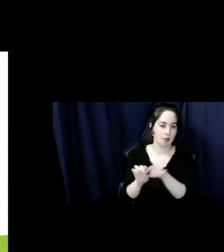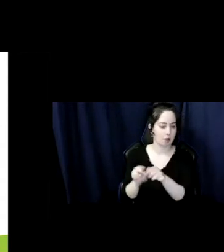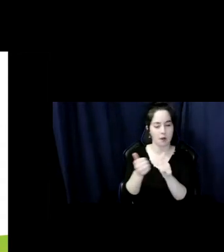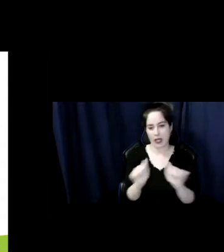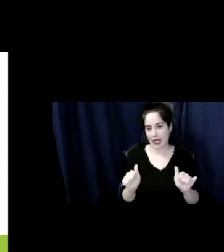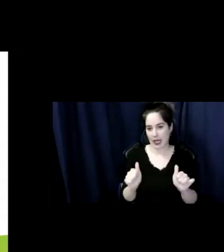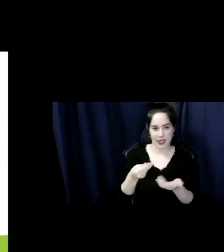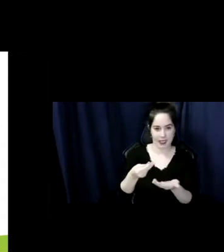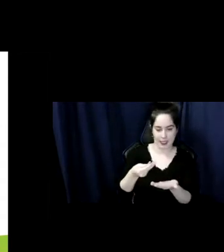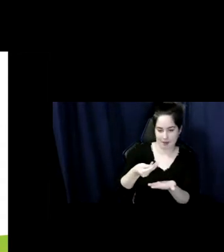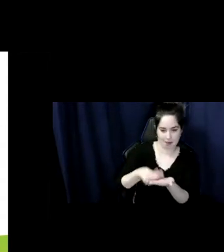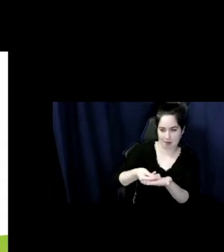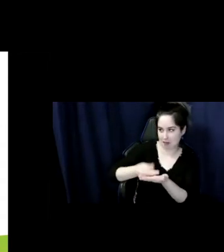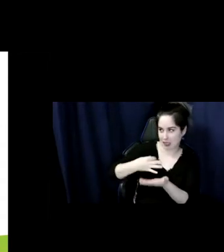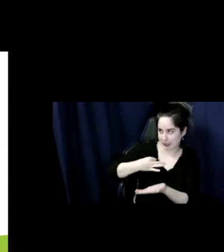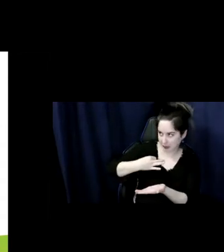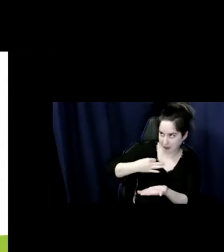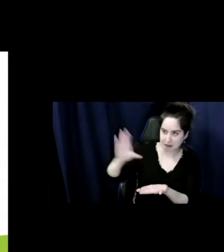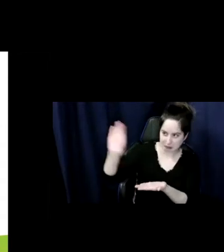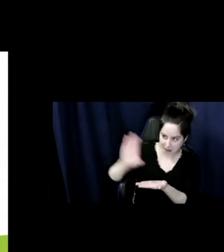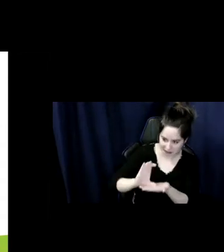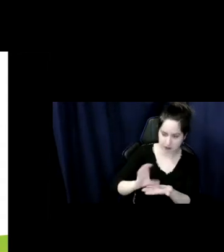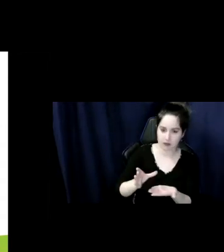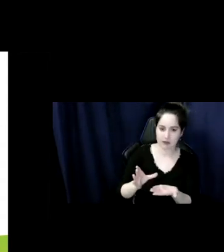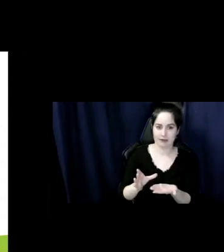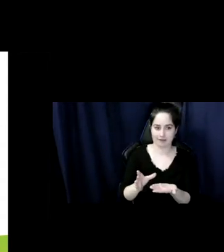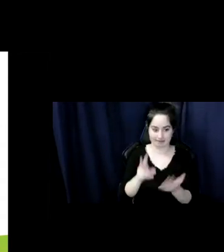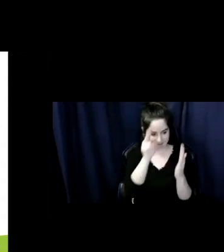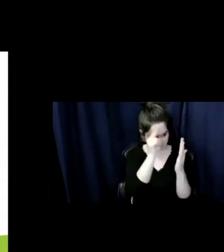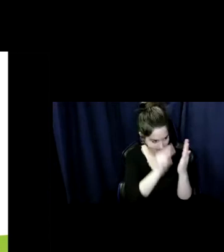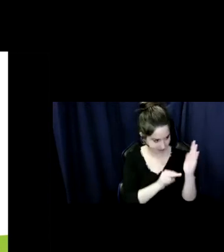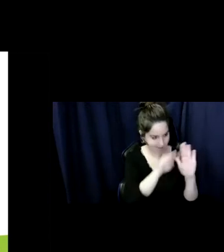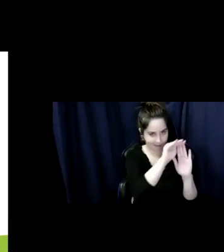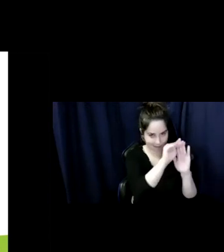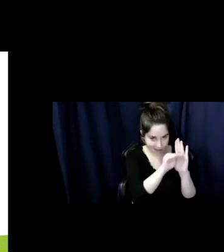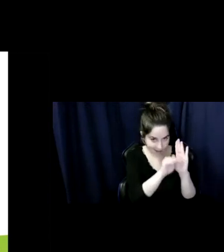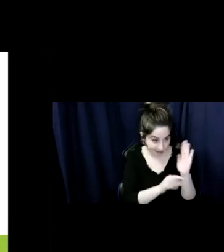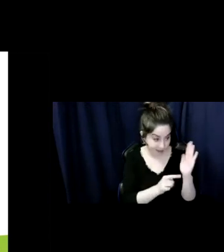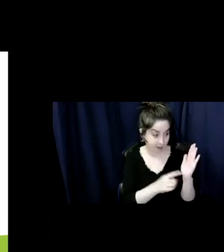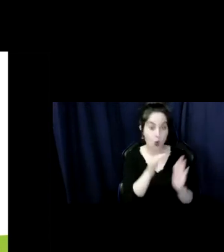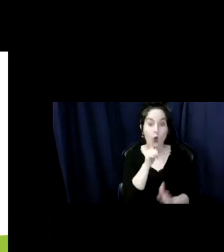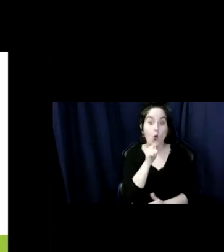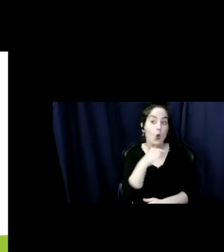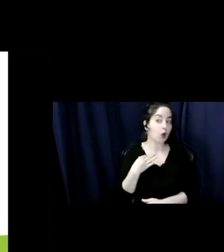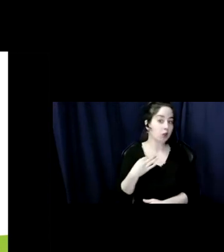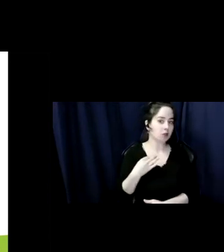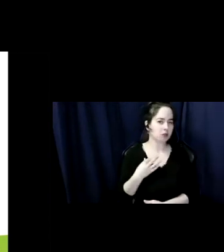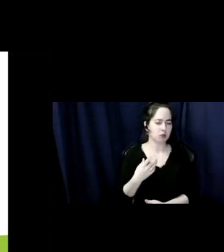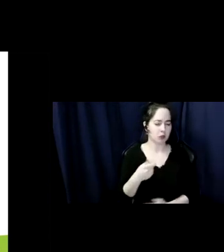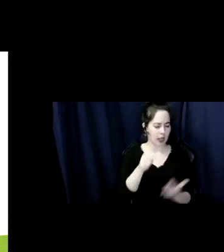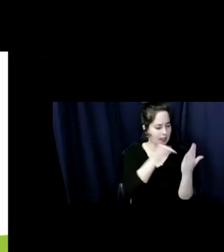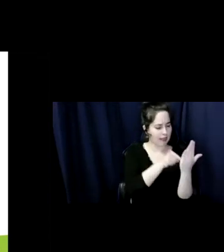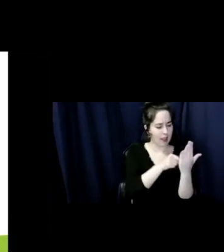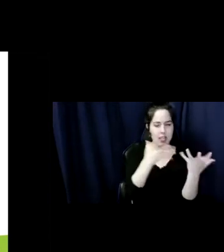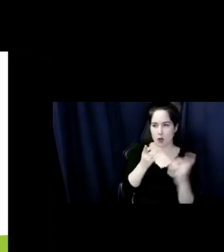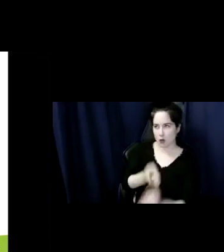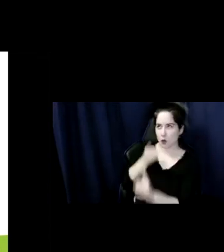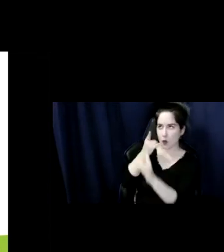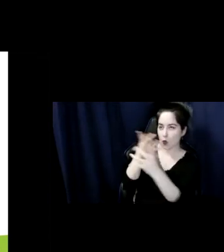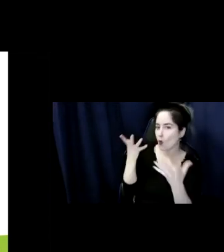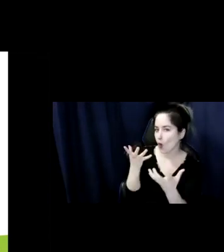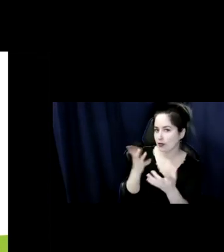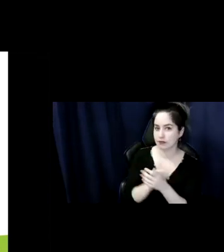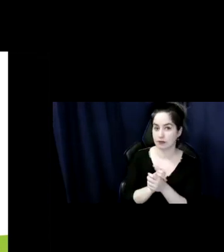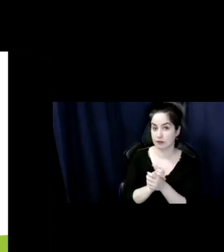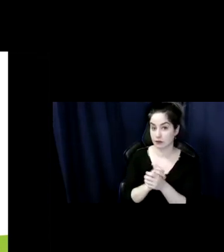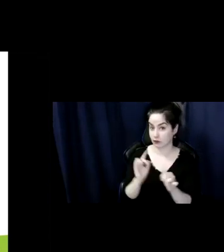program guidelines and find out, who's eligible for this program, what are they looking for? So the first thing to ask yourself is whether